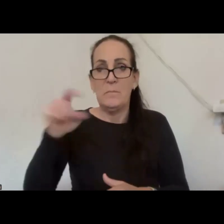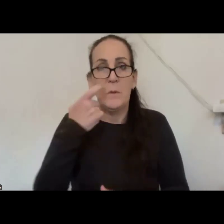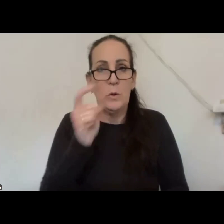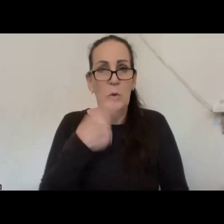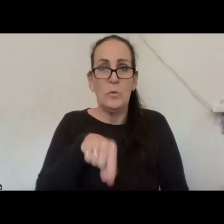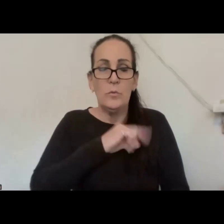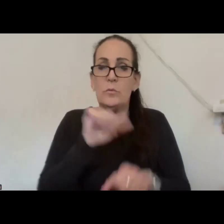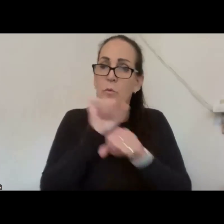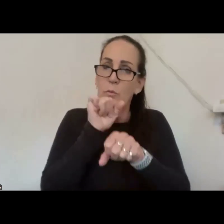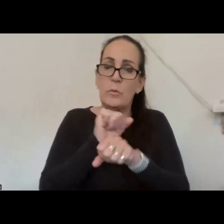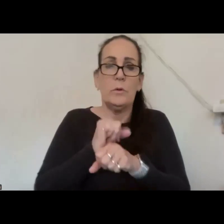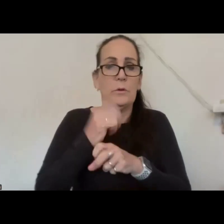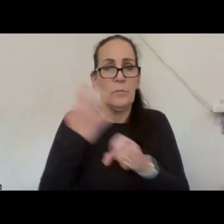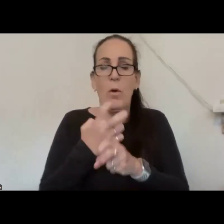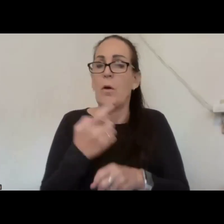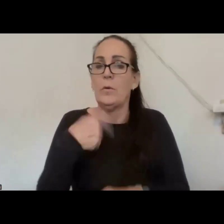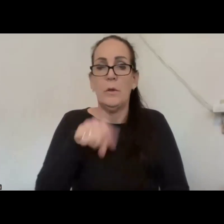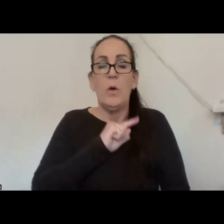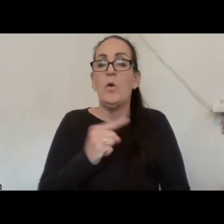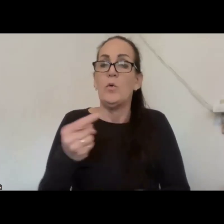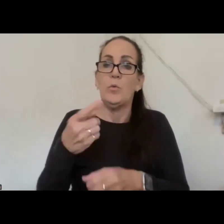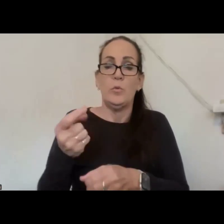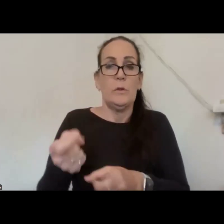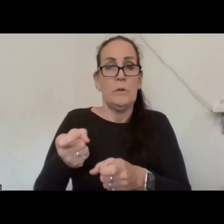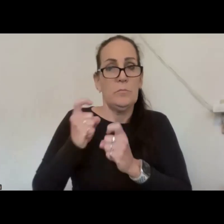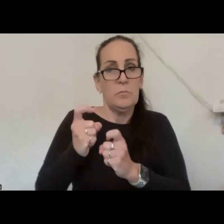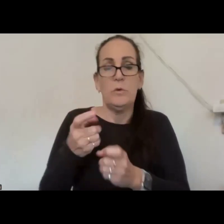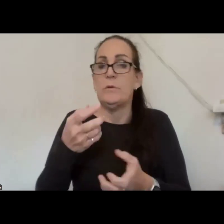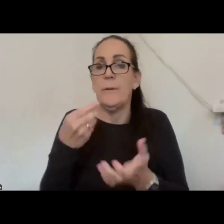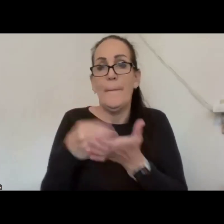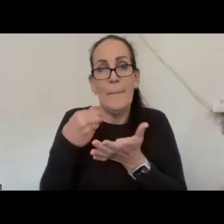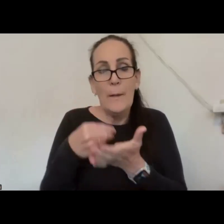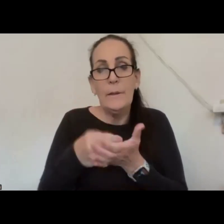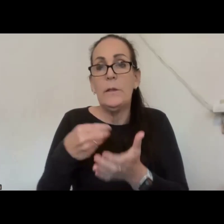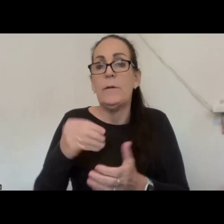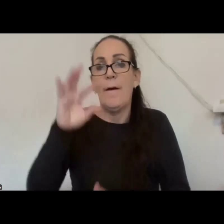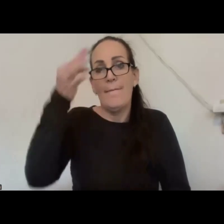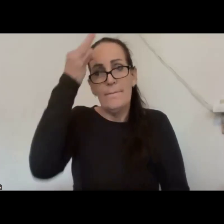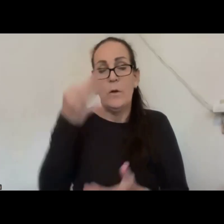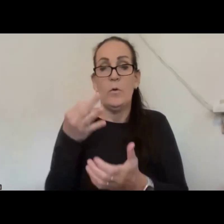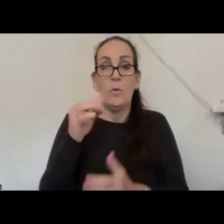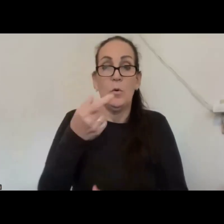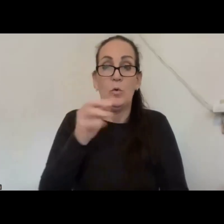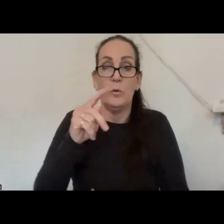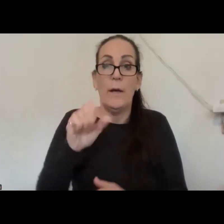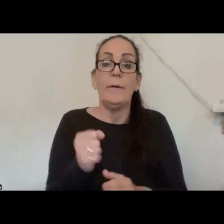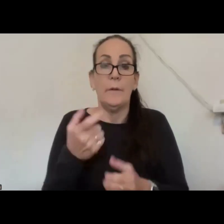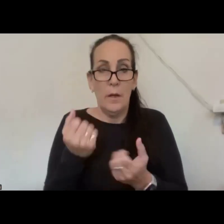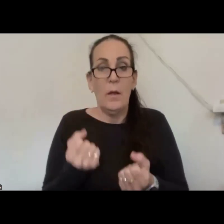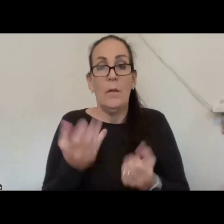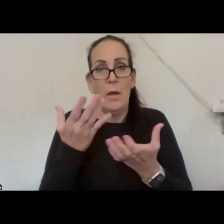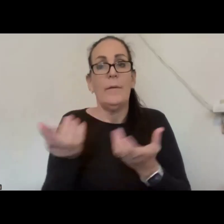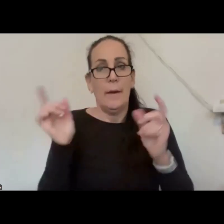and we're doing. We've been recipients of federal grants. We have a lot of activity happening in the caregiving space between